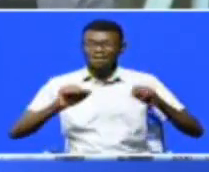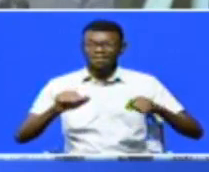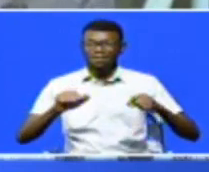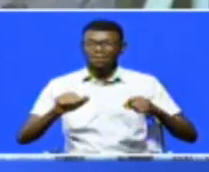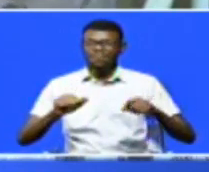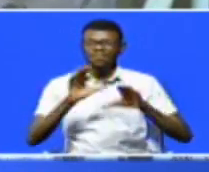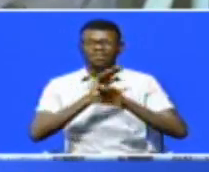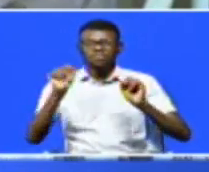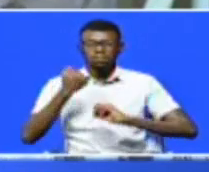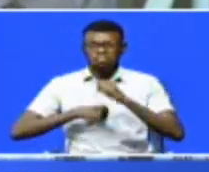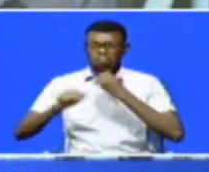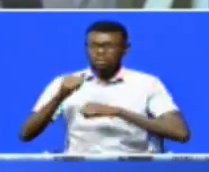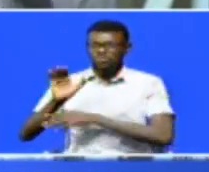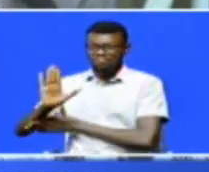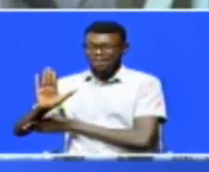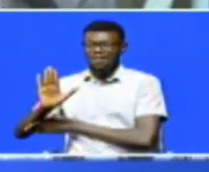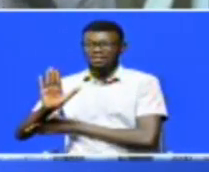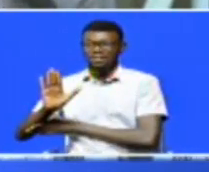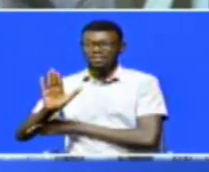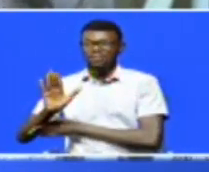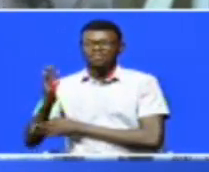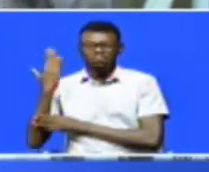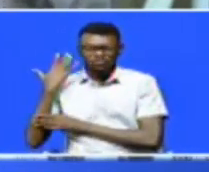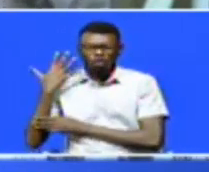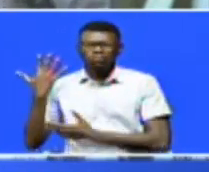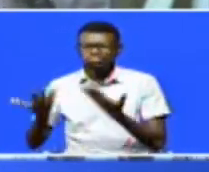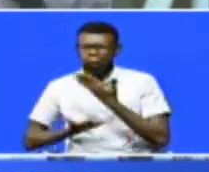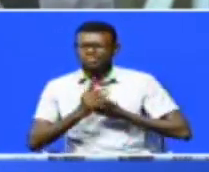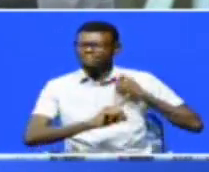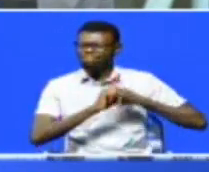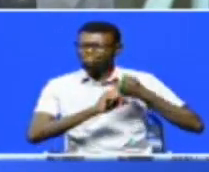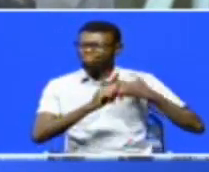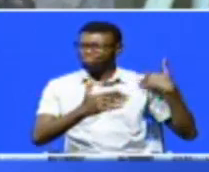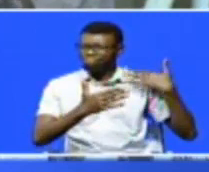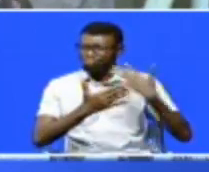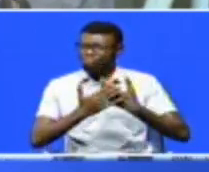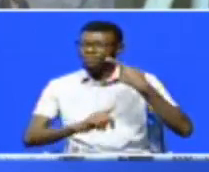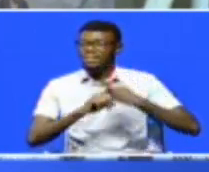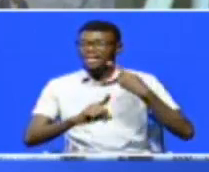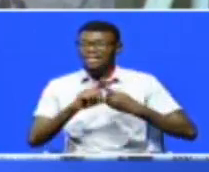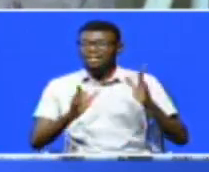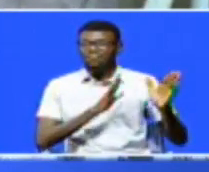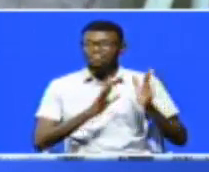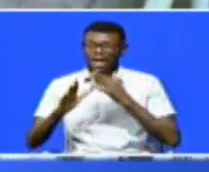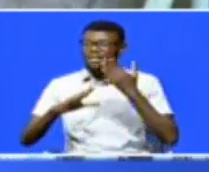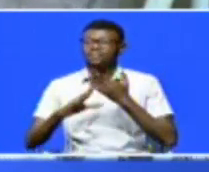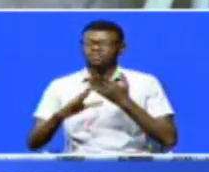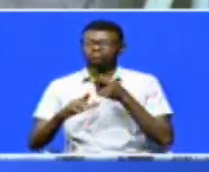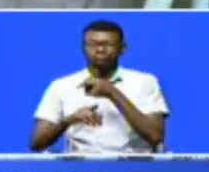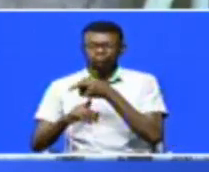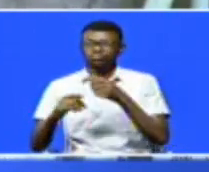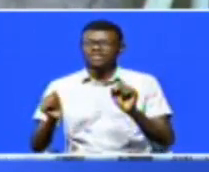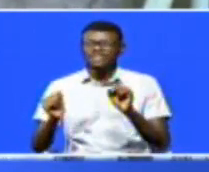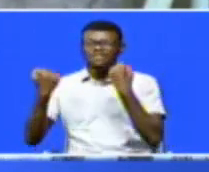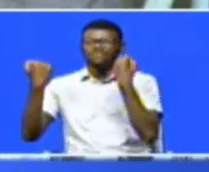done is exactly what we have labored for so many years to put in place to save the industry.